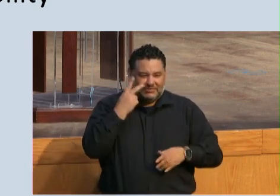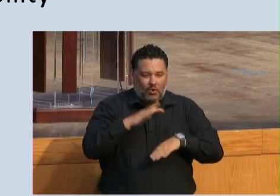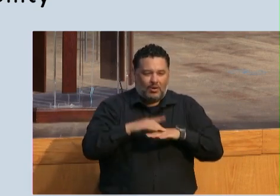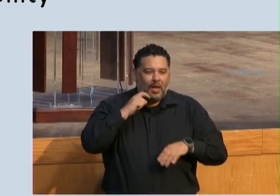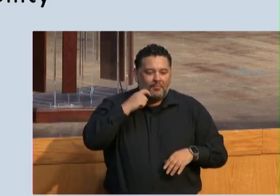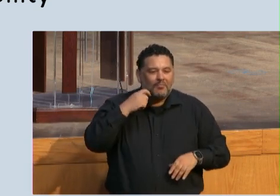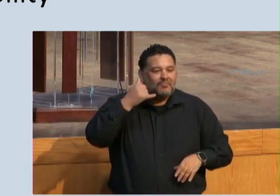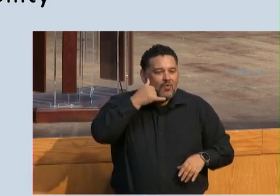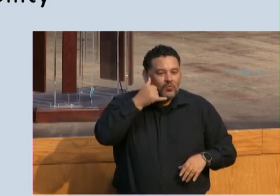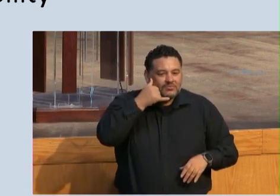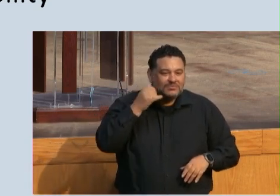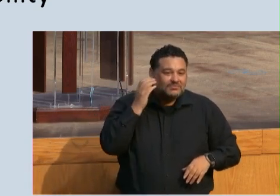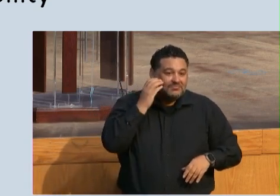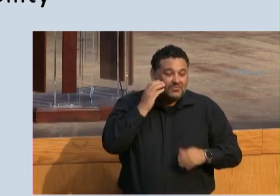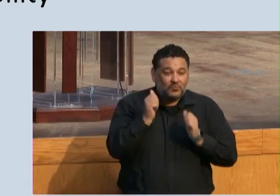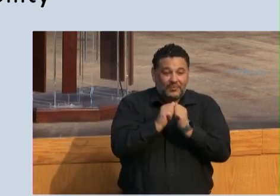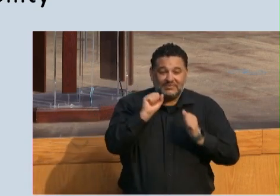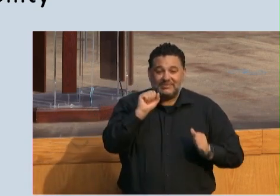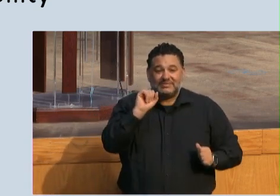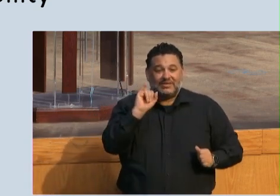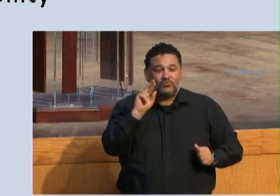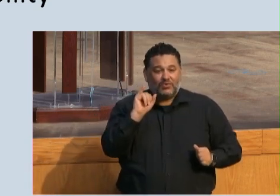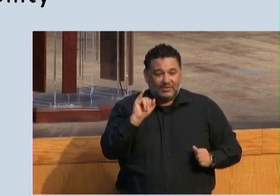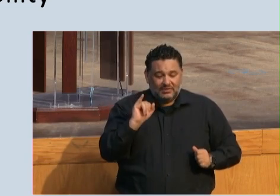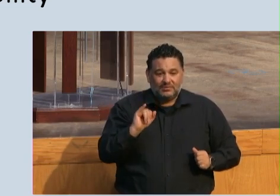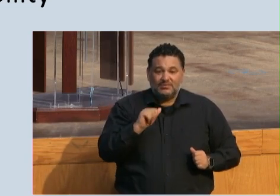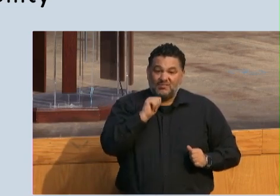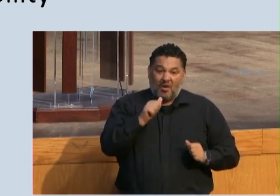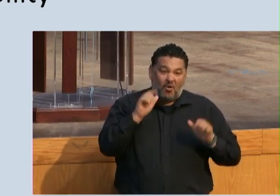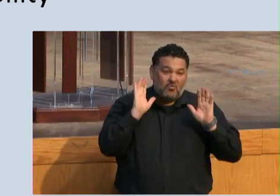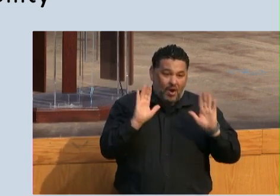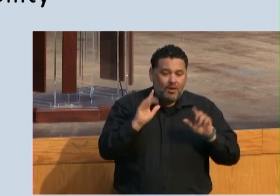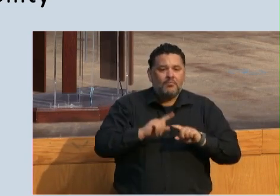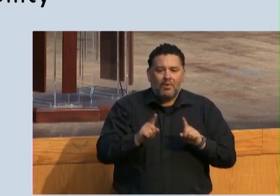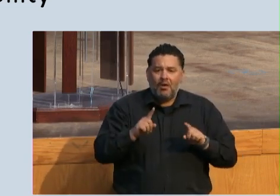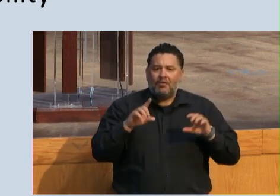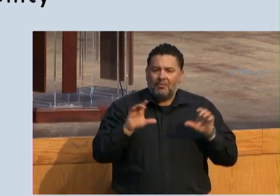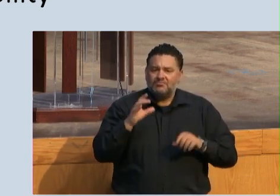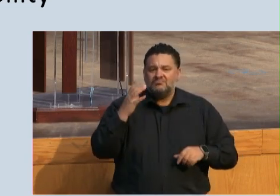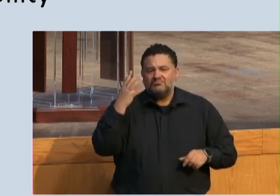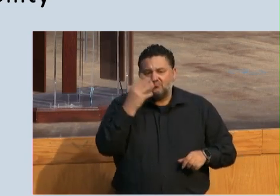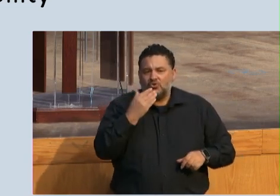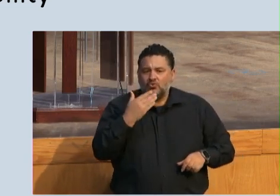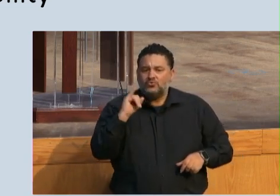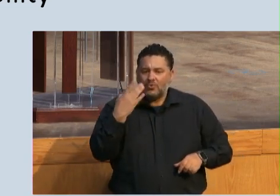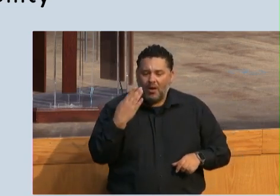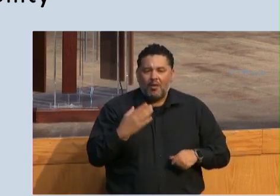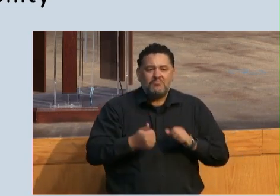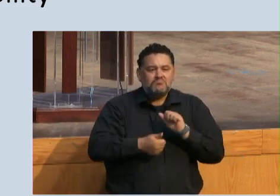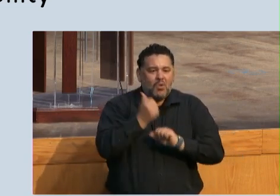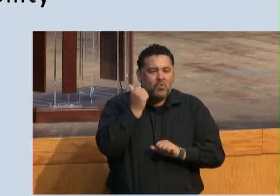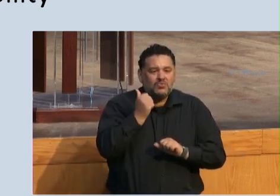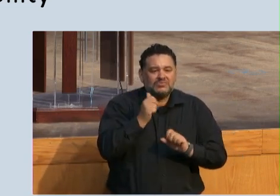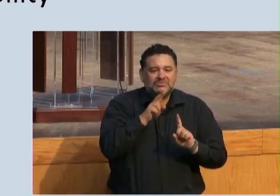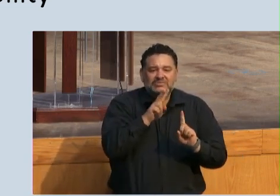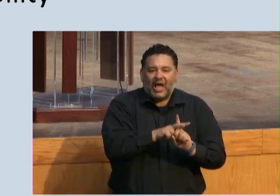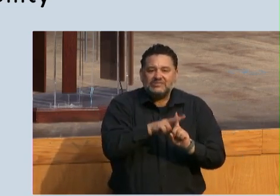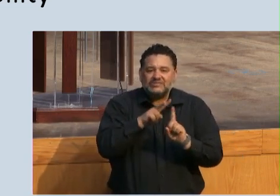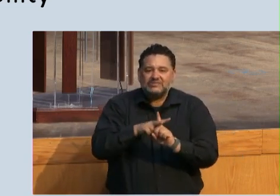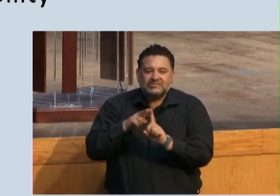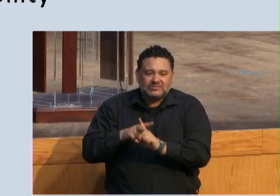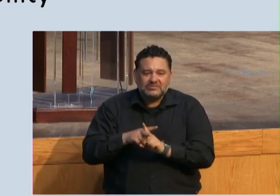with Siri. It's not great, but it does a pretty good job at most tasks that you throw at